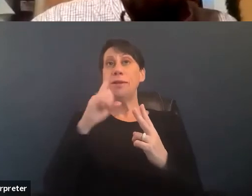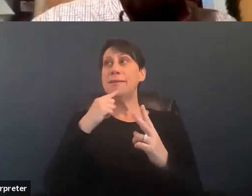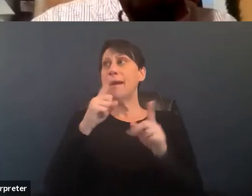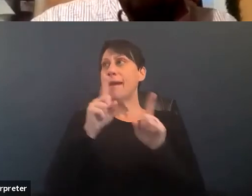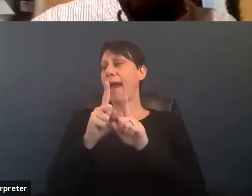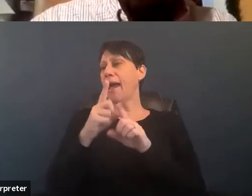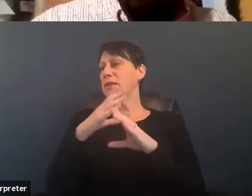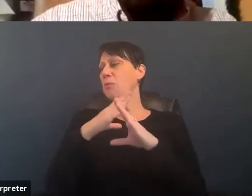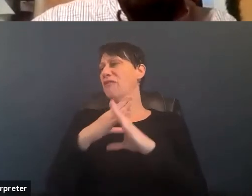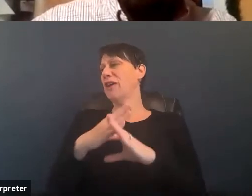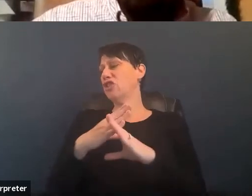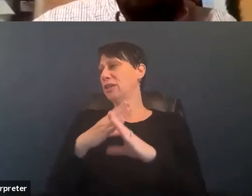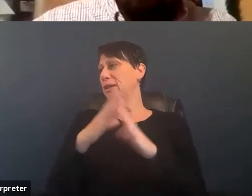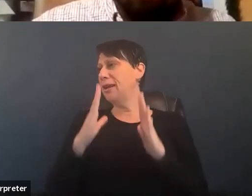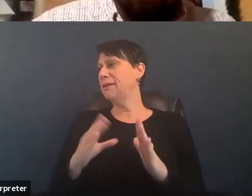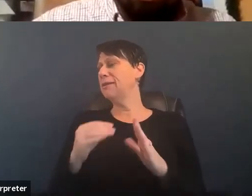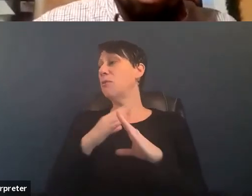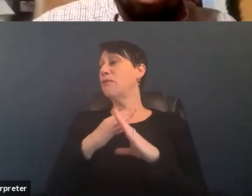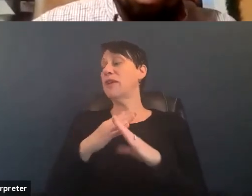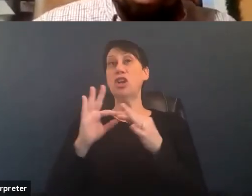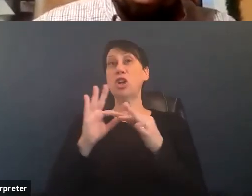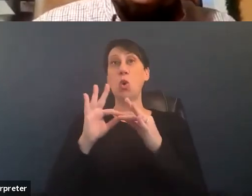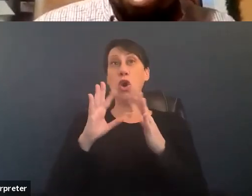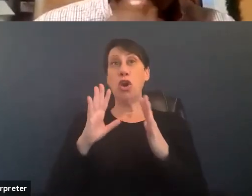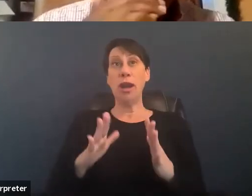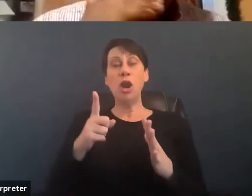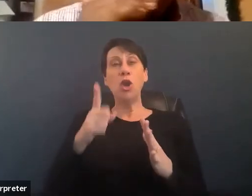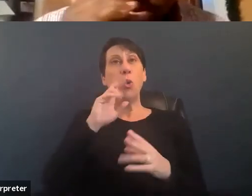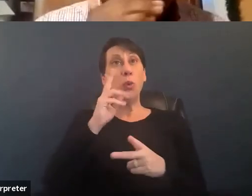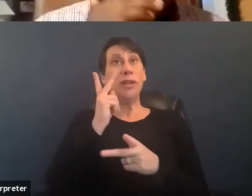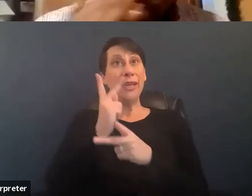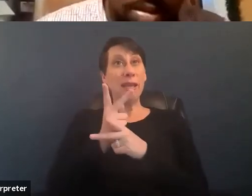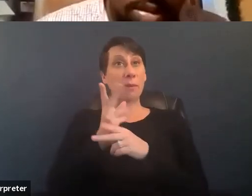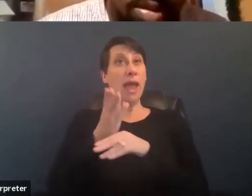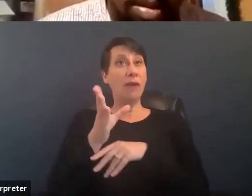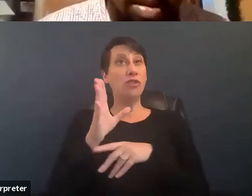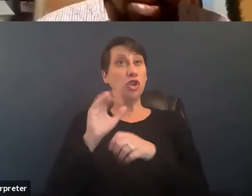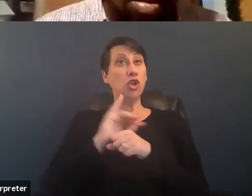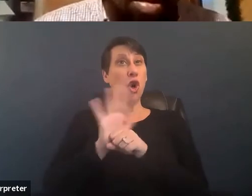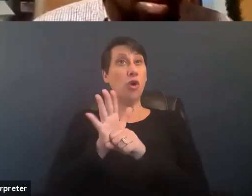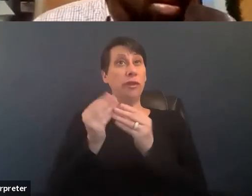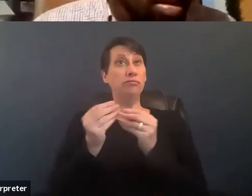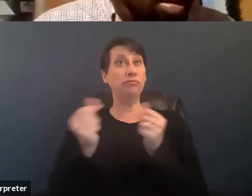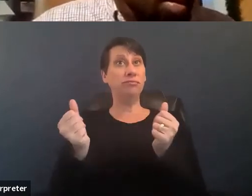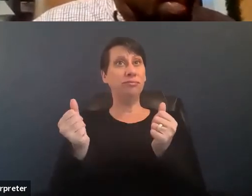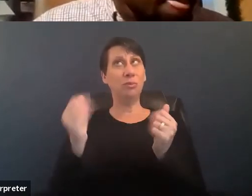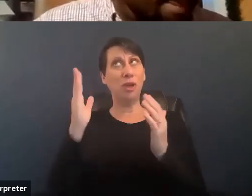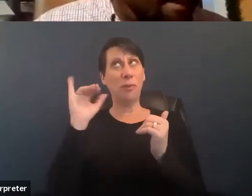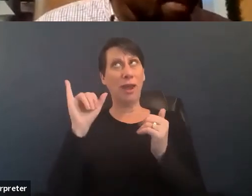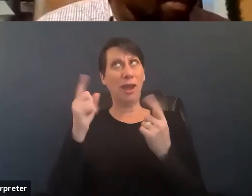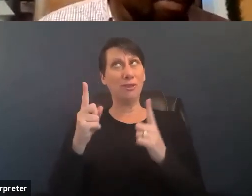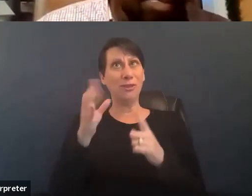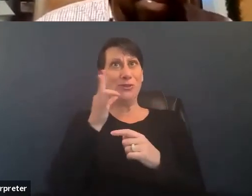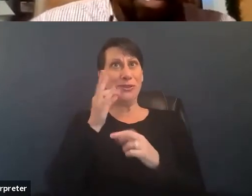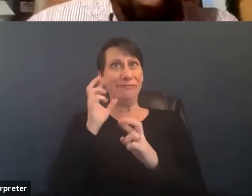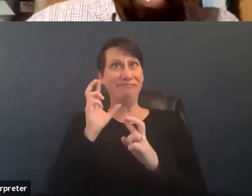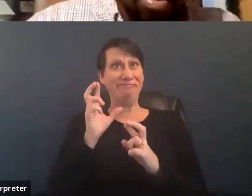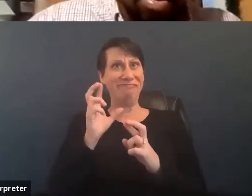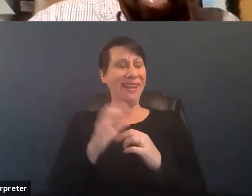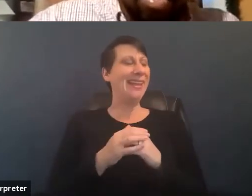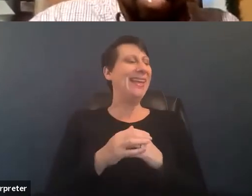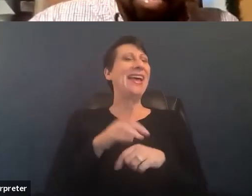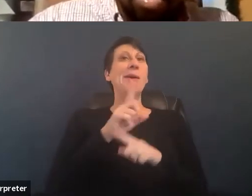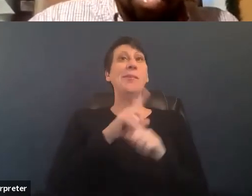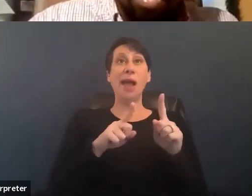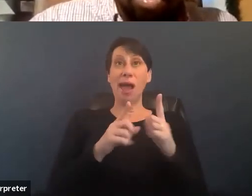as a prevention coordinator that you will keep even once COVID goes away, which we hope is soon, but what